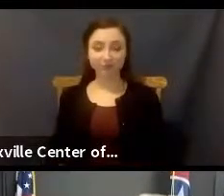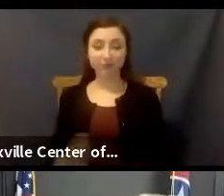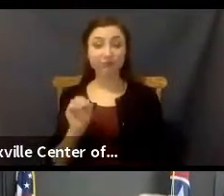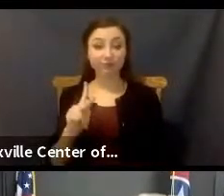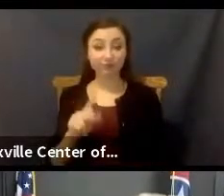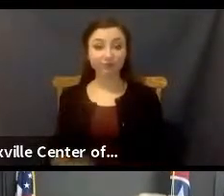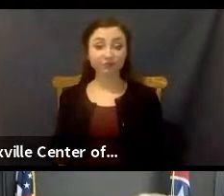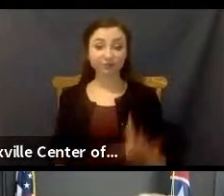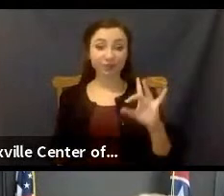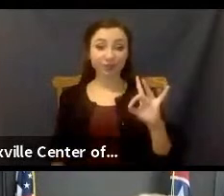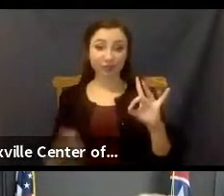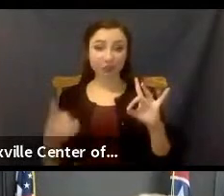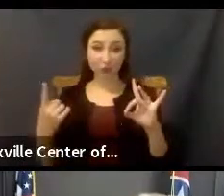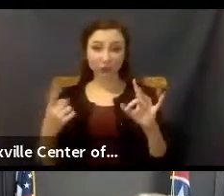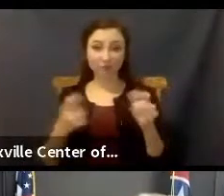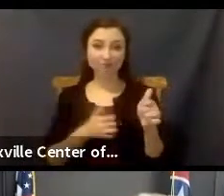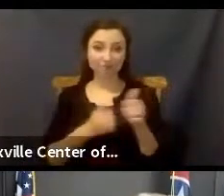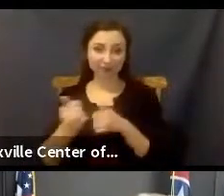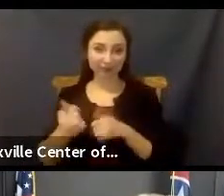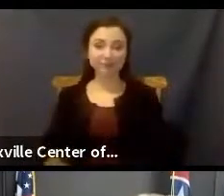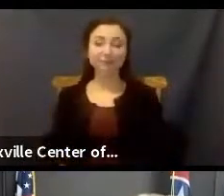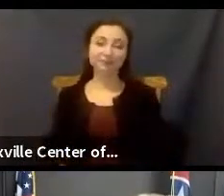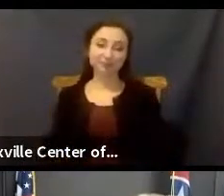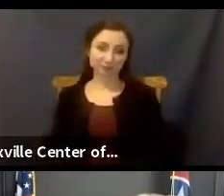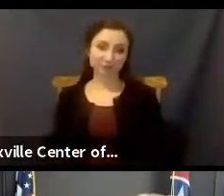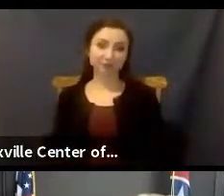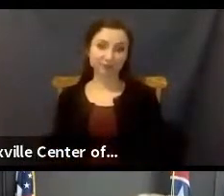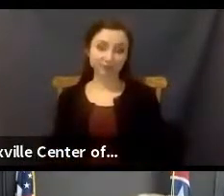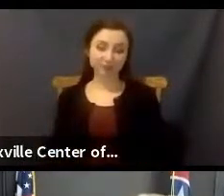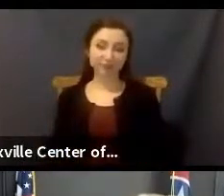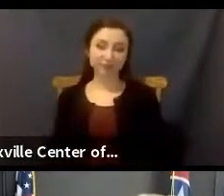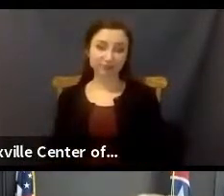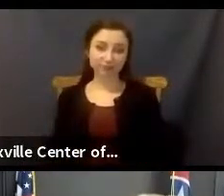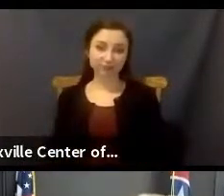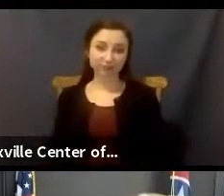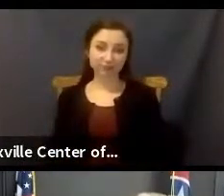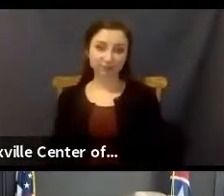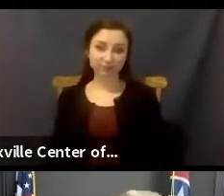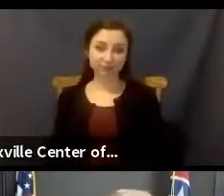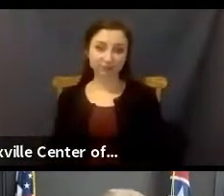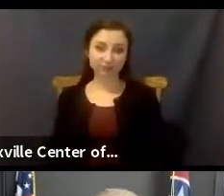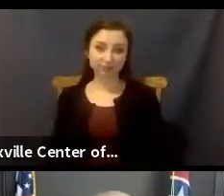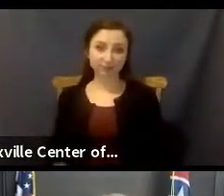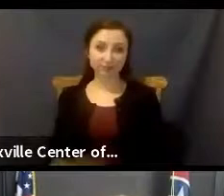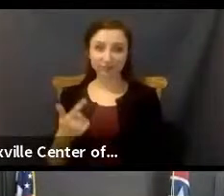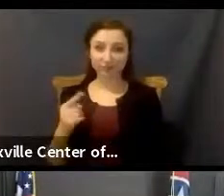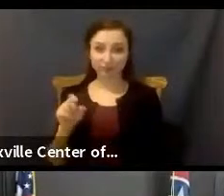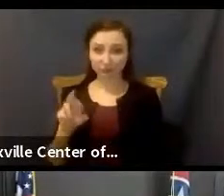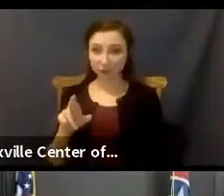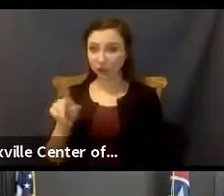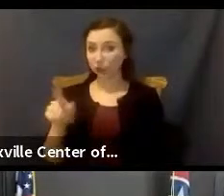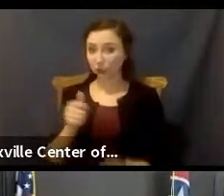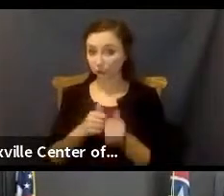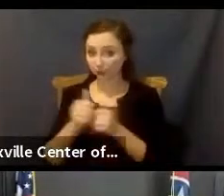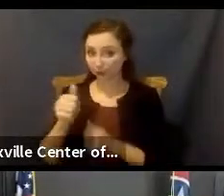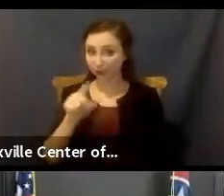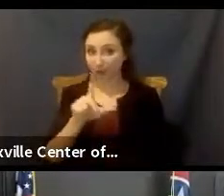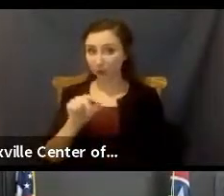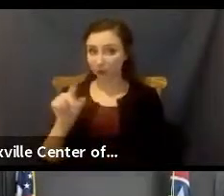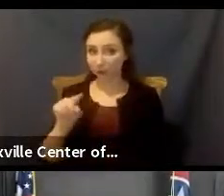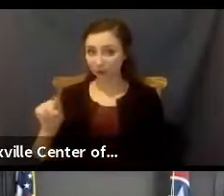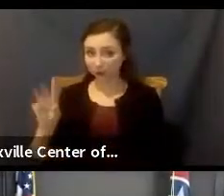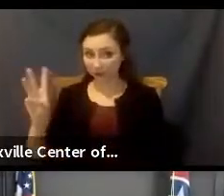Okay, 8-1, it passes. So you have passed